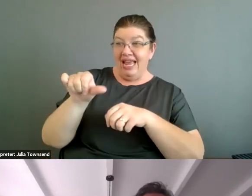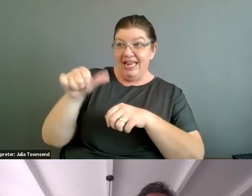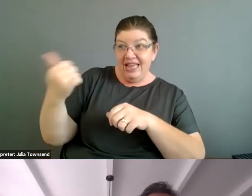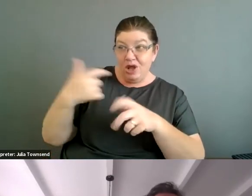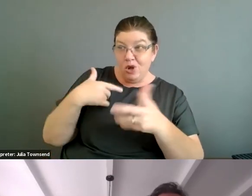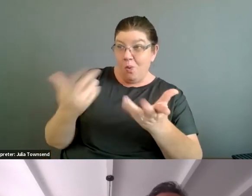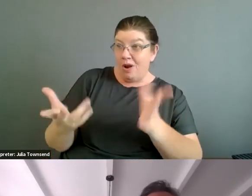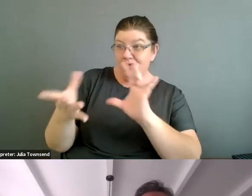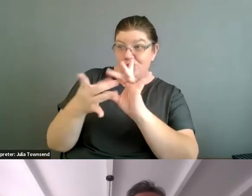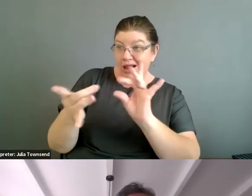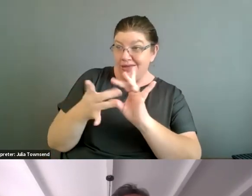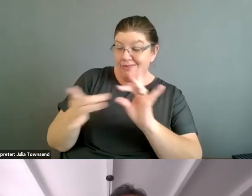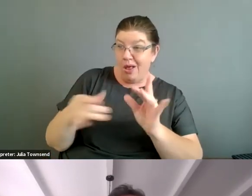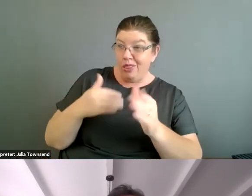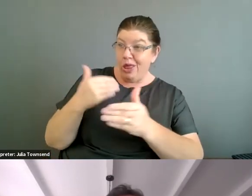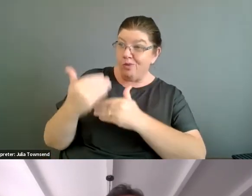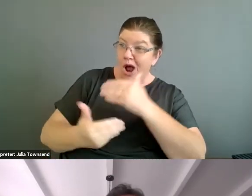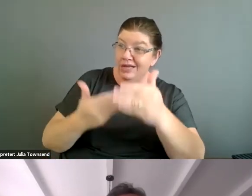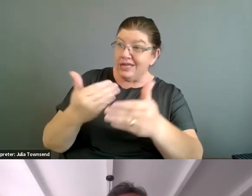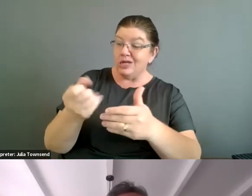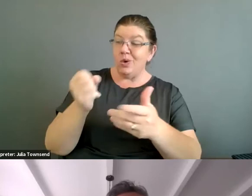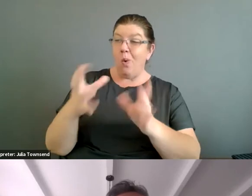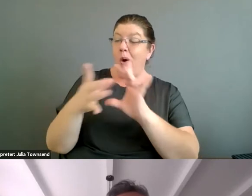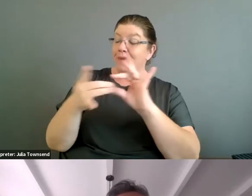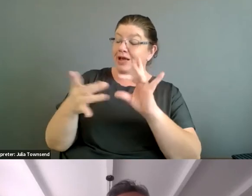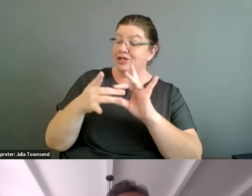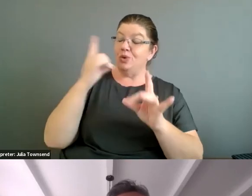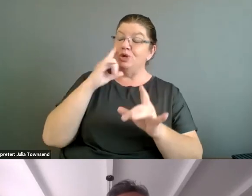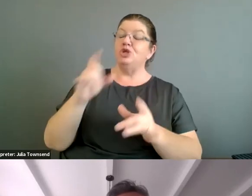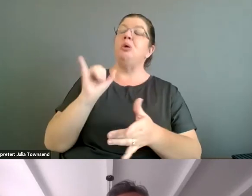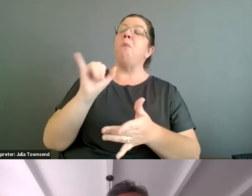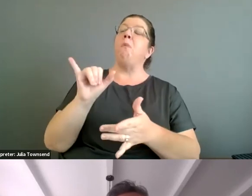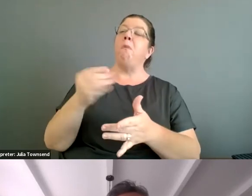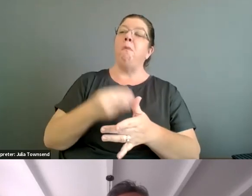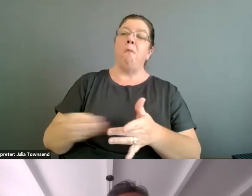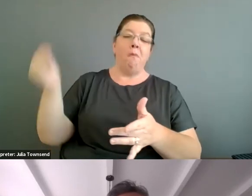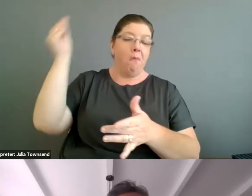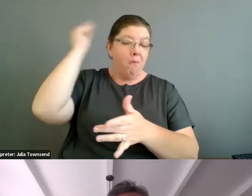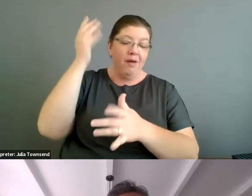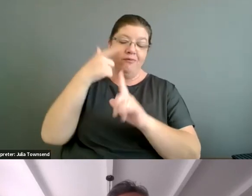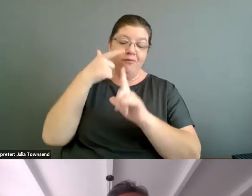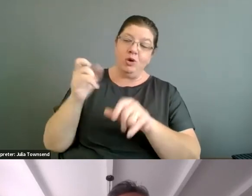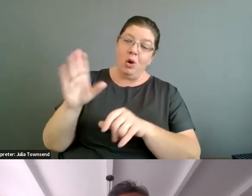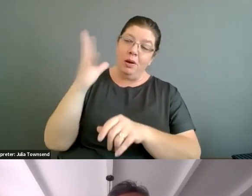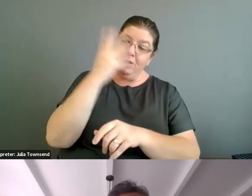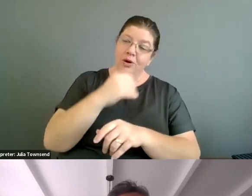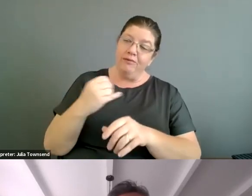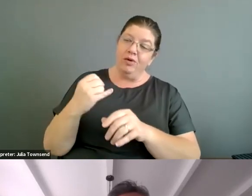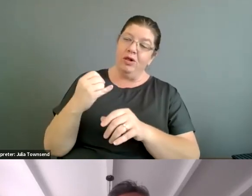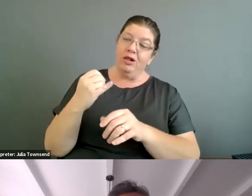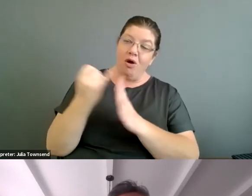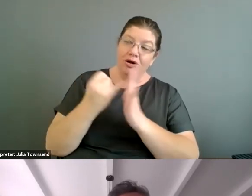us about the process or a message that we should take away from all your beautiful art?